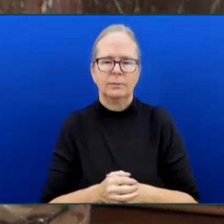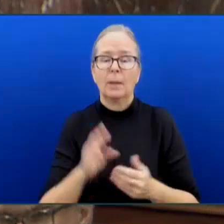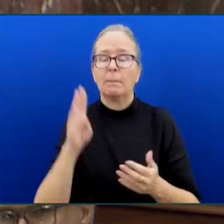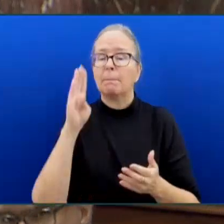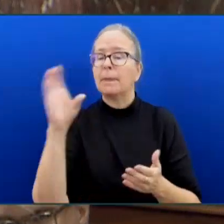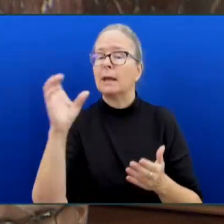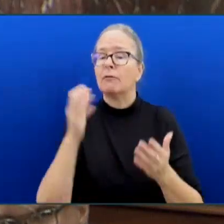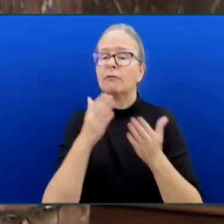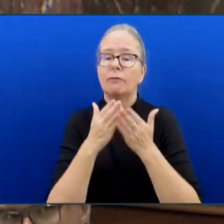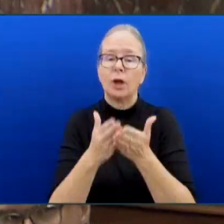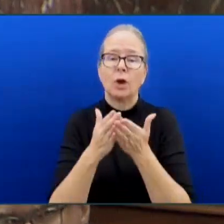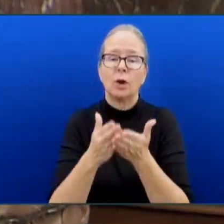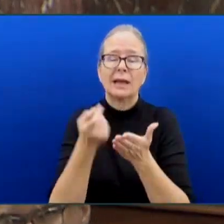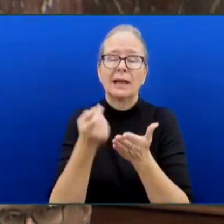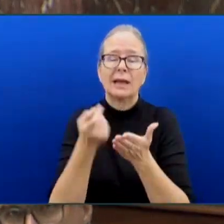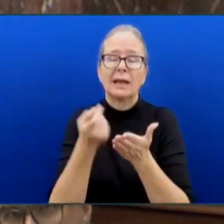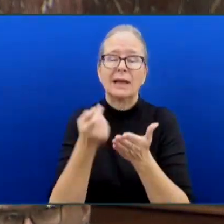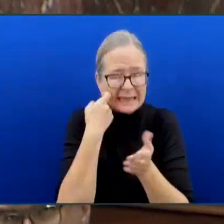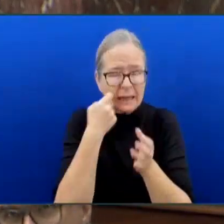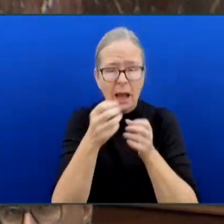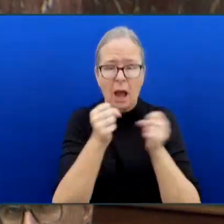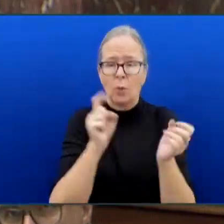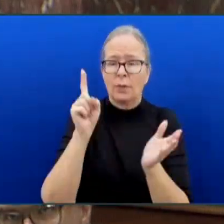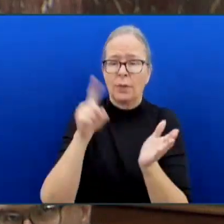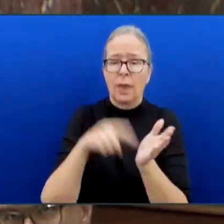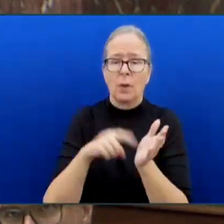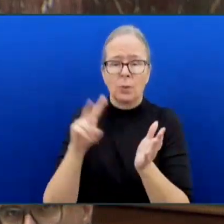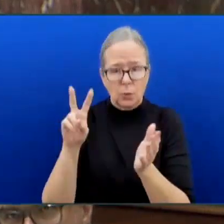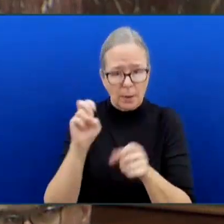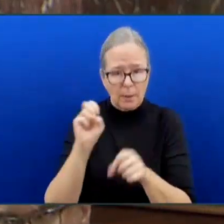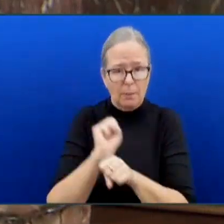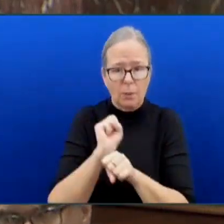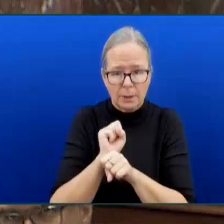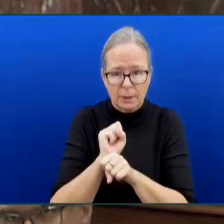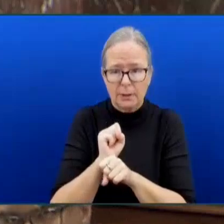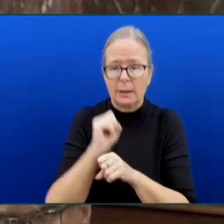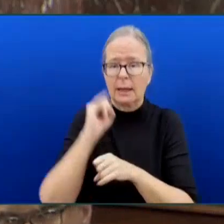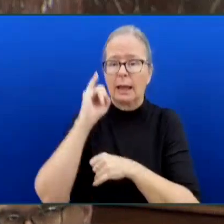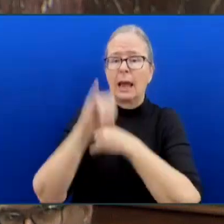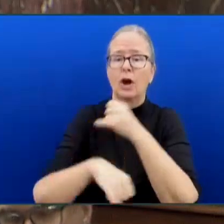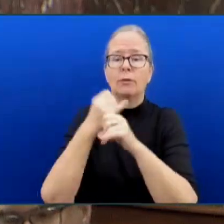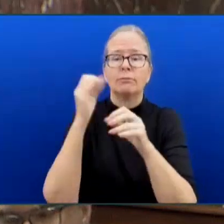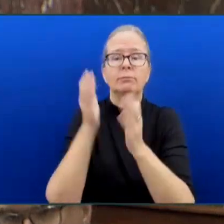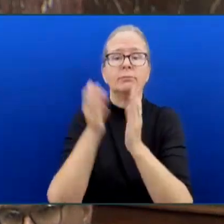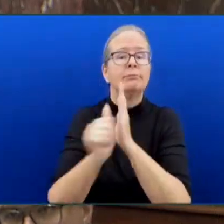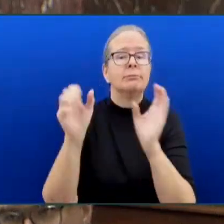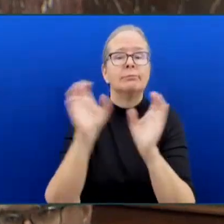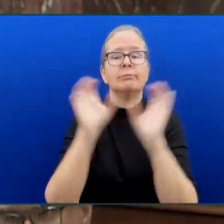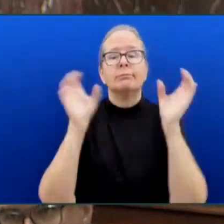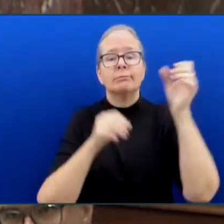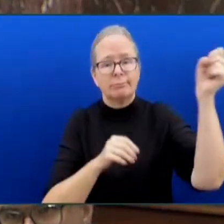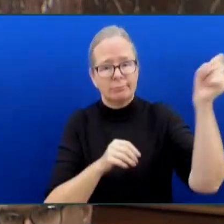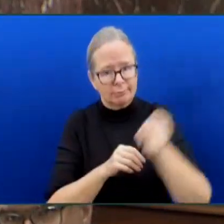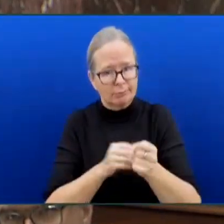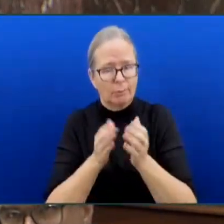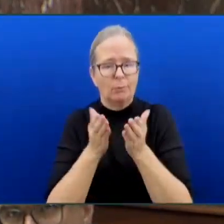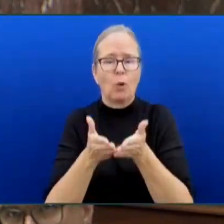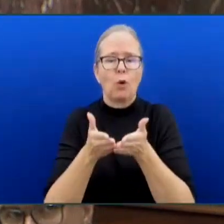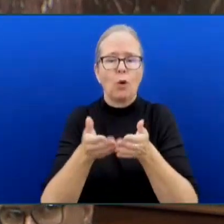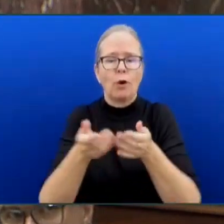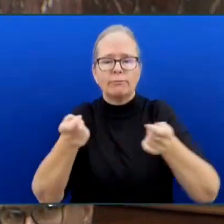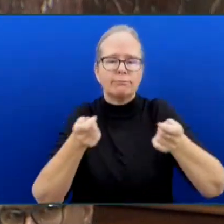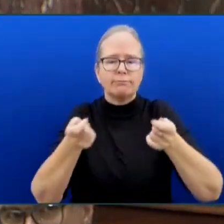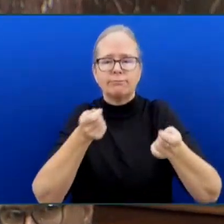new employees, international skilled mariners from around the globe coming to work here, build careers, raise families on our coast. We have